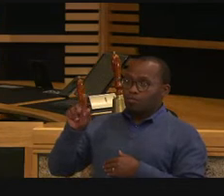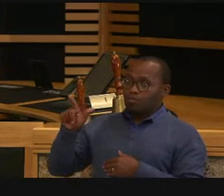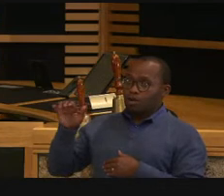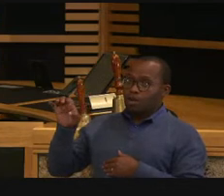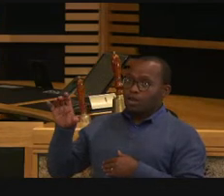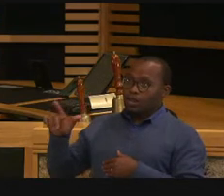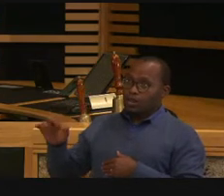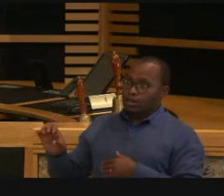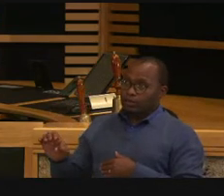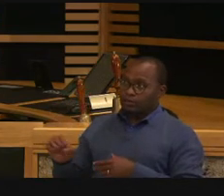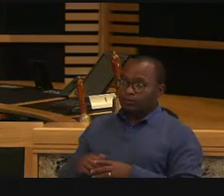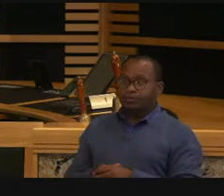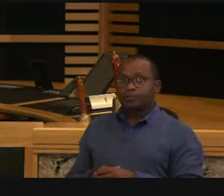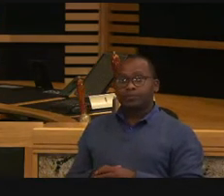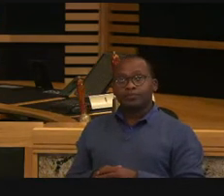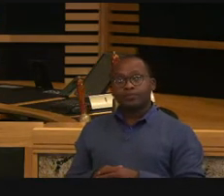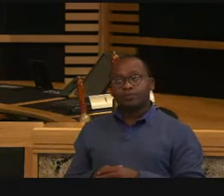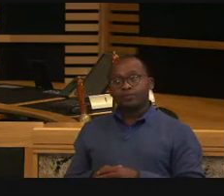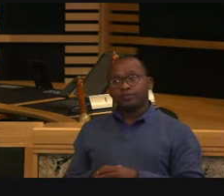DG,